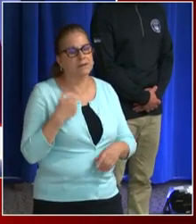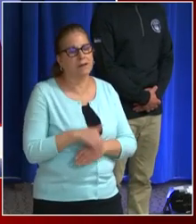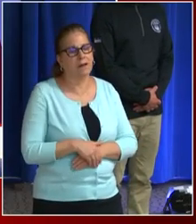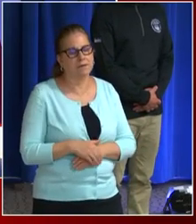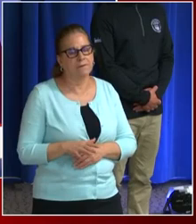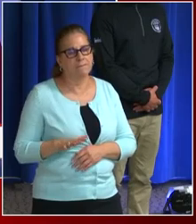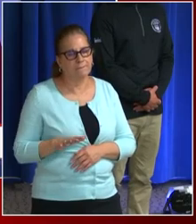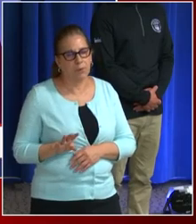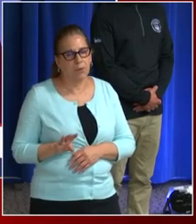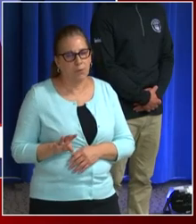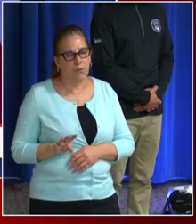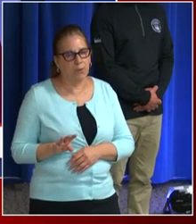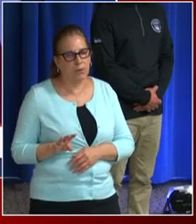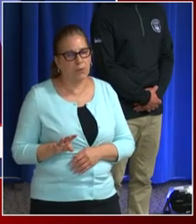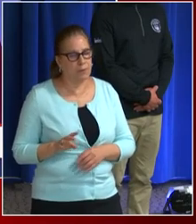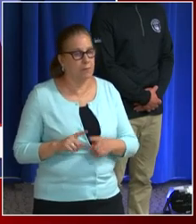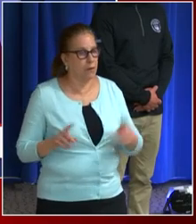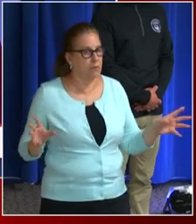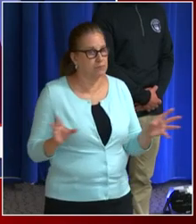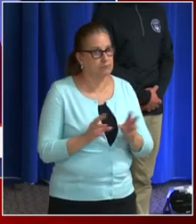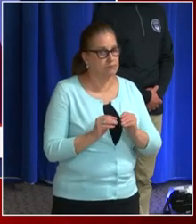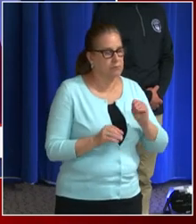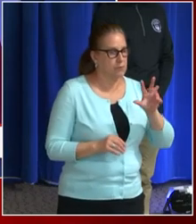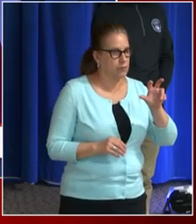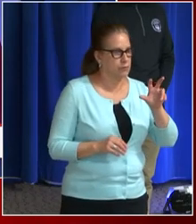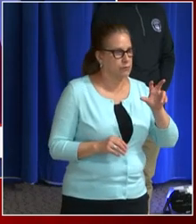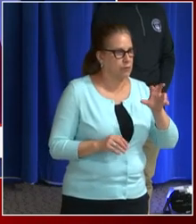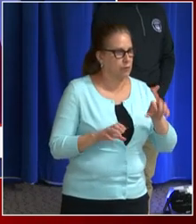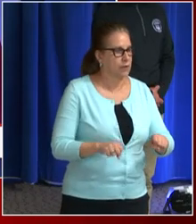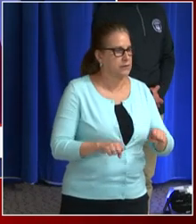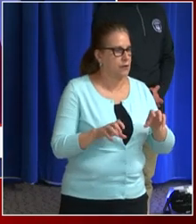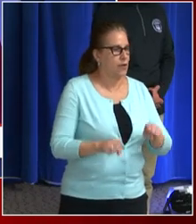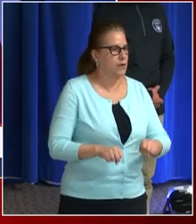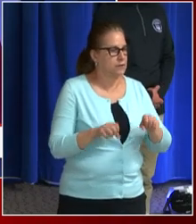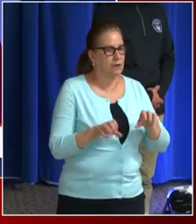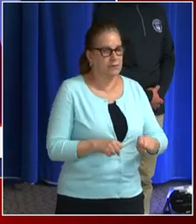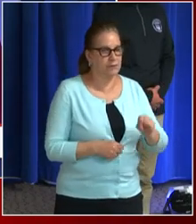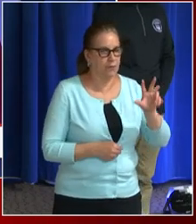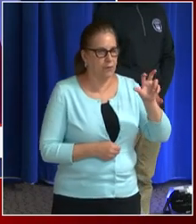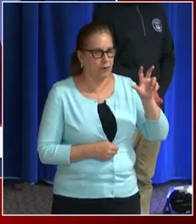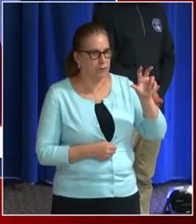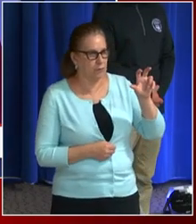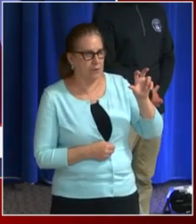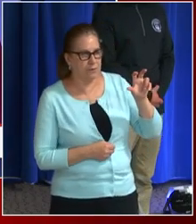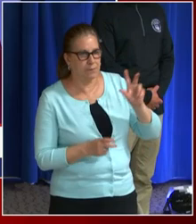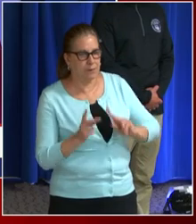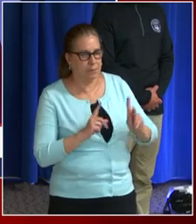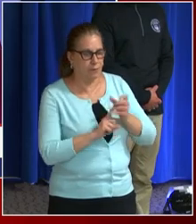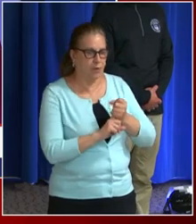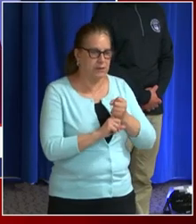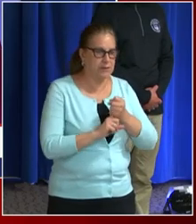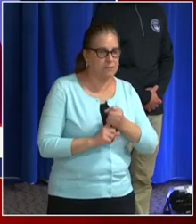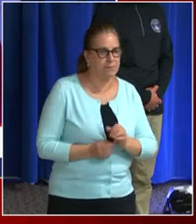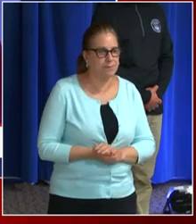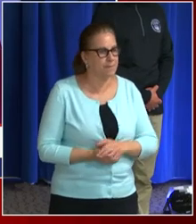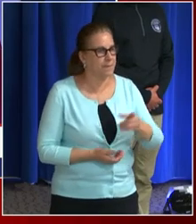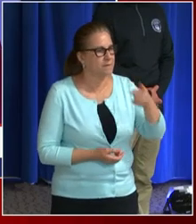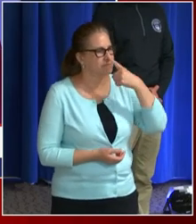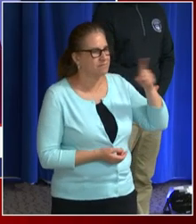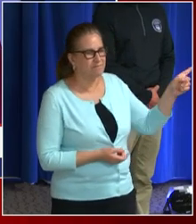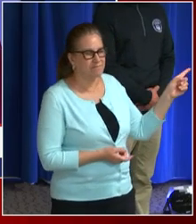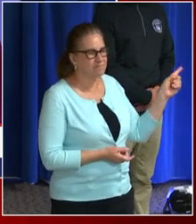total. We're over 300. Yep. Can you tell us the logistics of, are those? So Mark, if this helps, I want to say, if